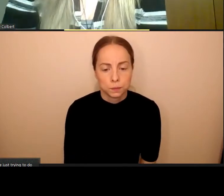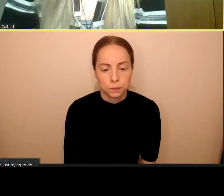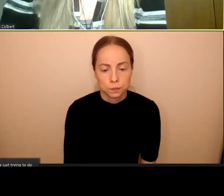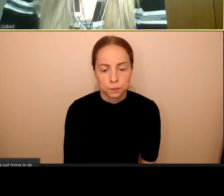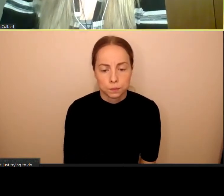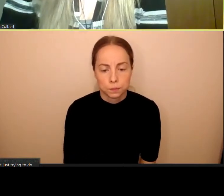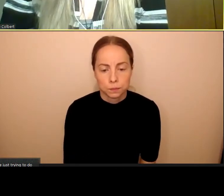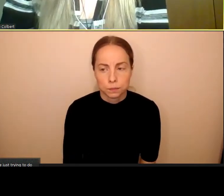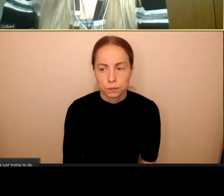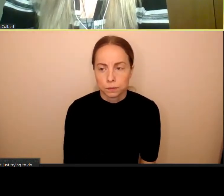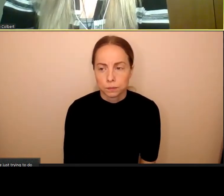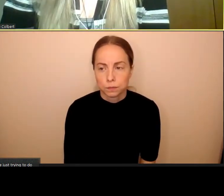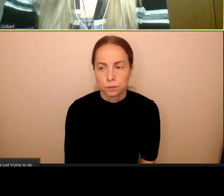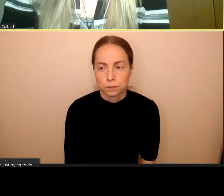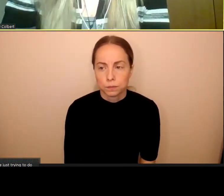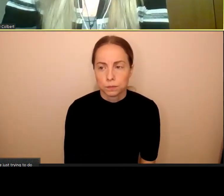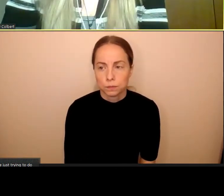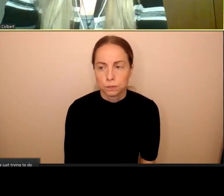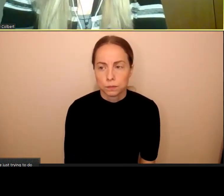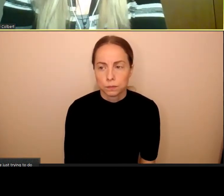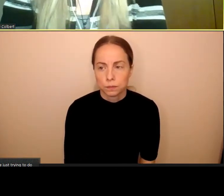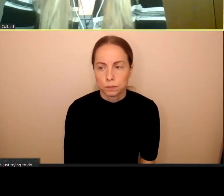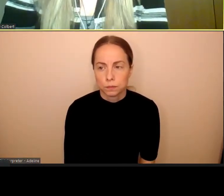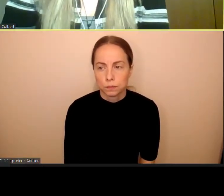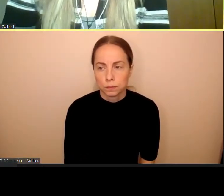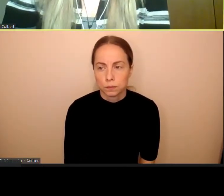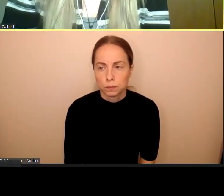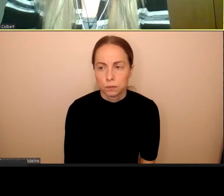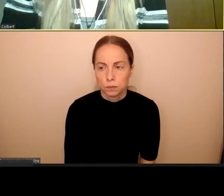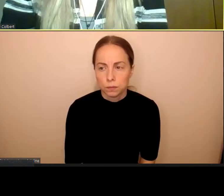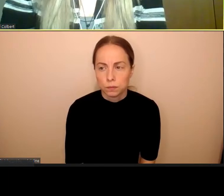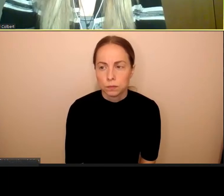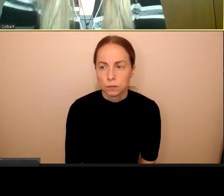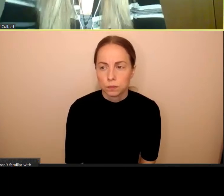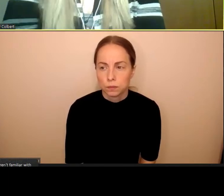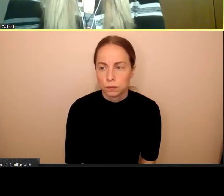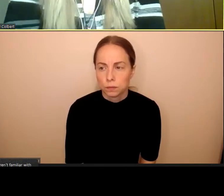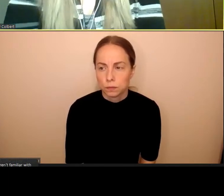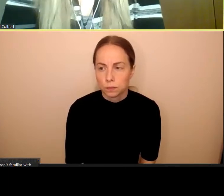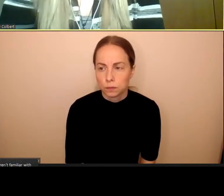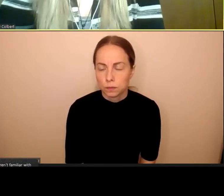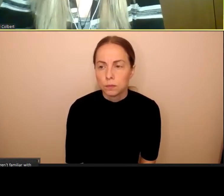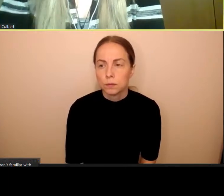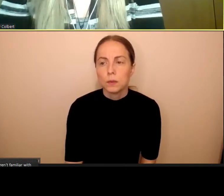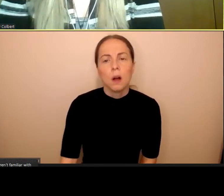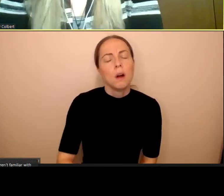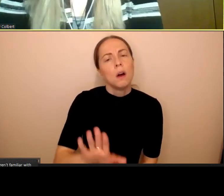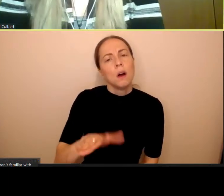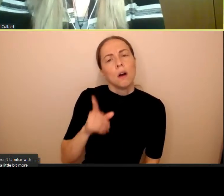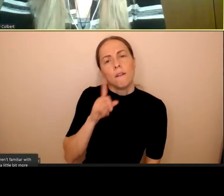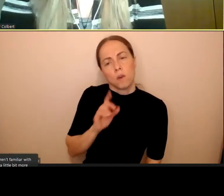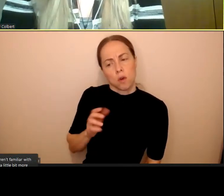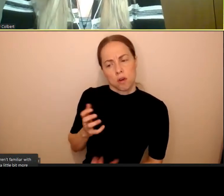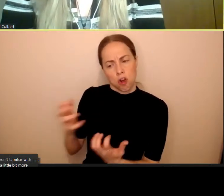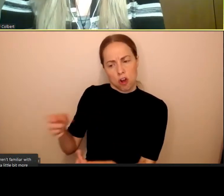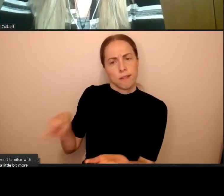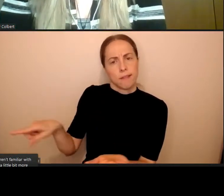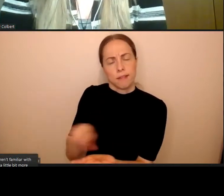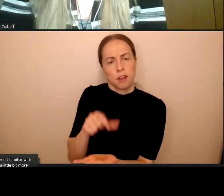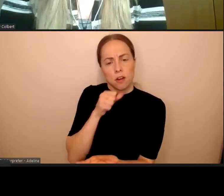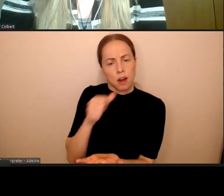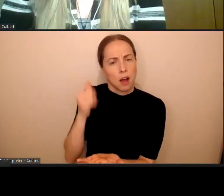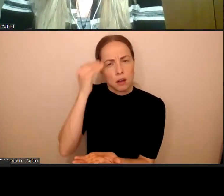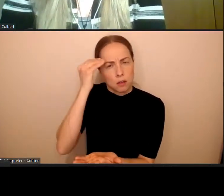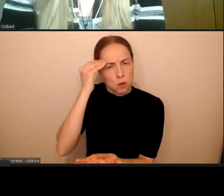Perfect. For our audience members that aren't familiar with LifeTrack, could you also talk a little bit more about that?